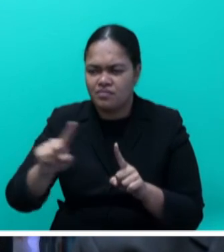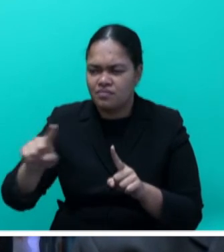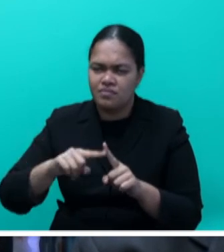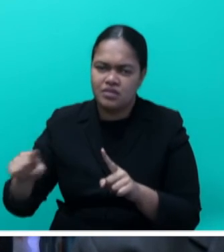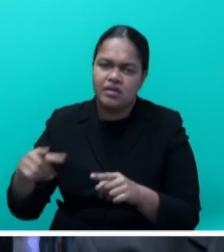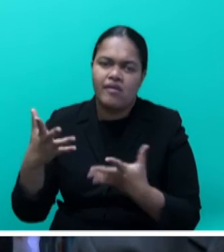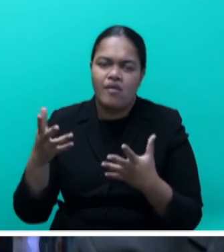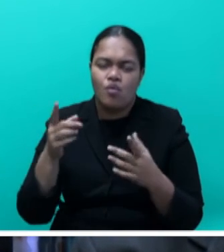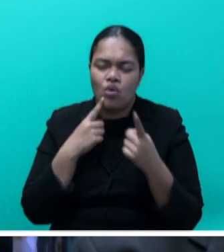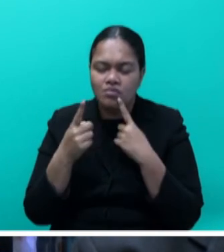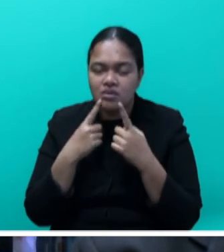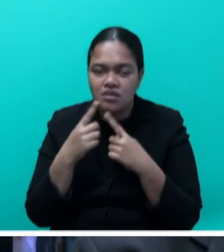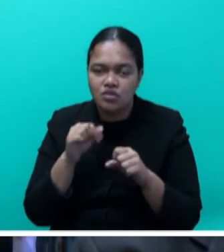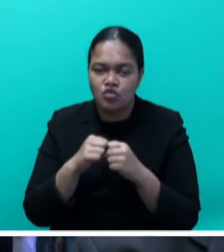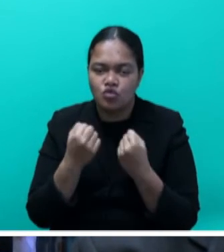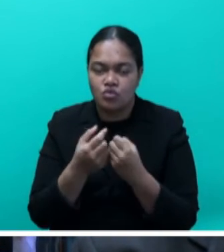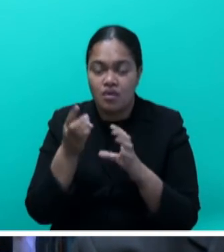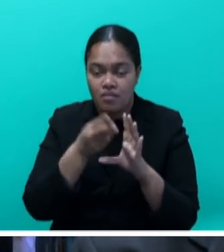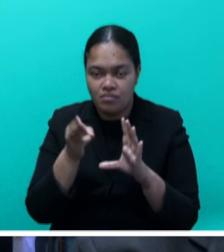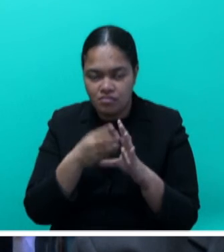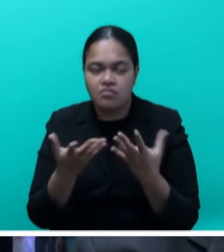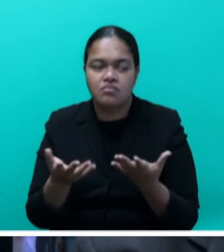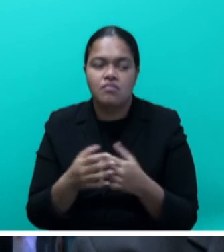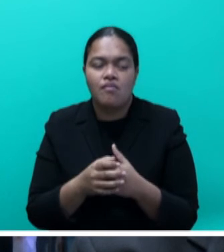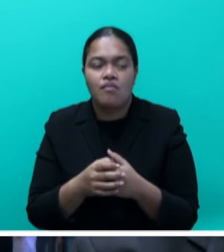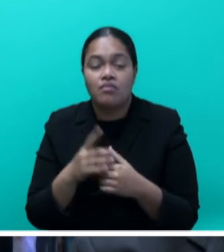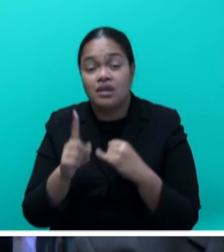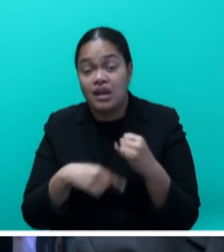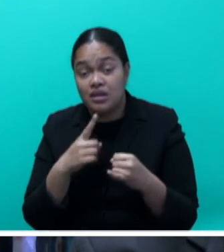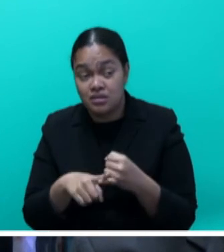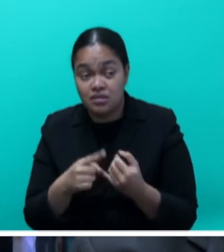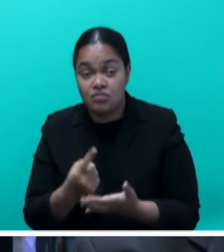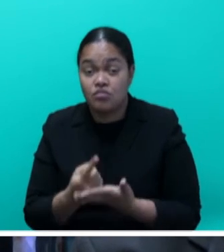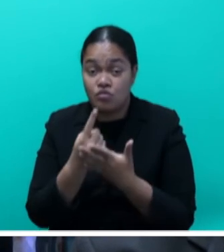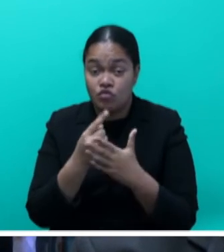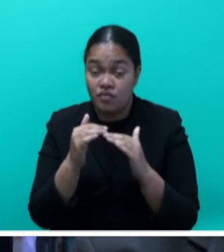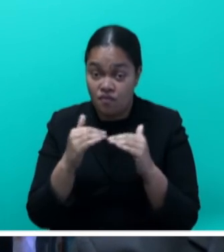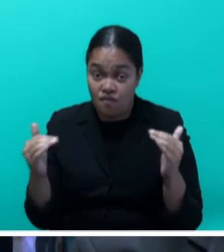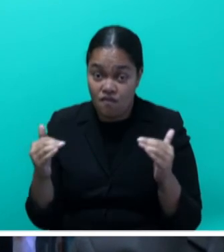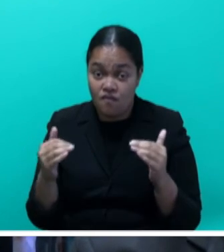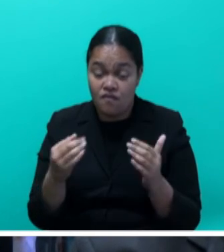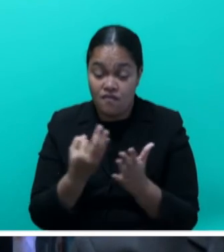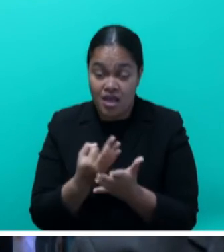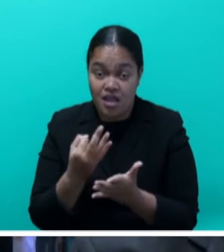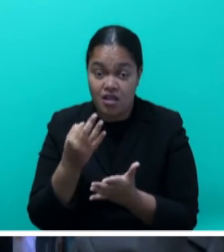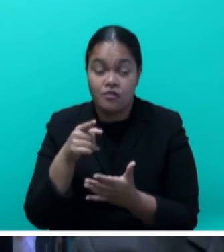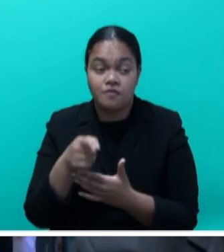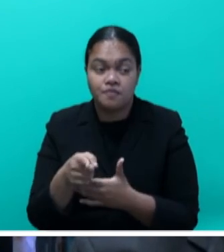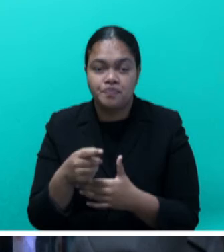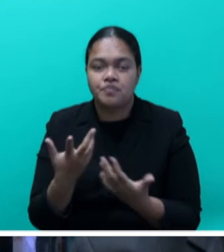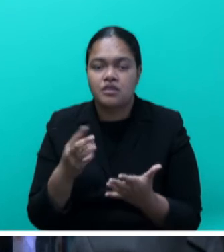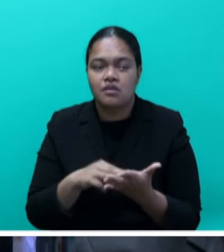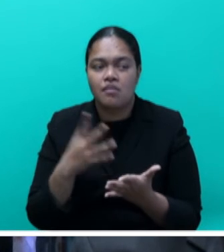website, social media, and paid search. Furthermore, last week, a promotional fair was launched through digital marketing in New